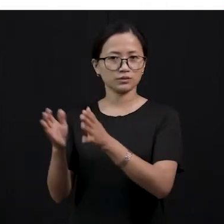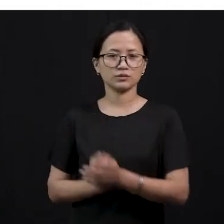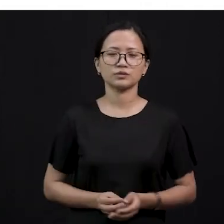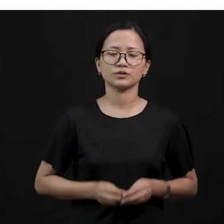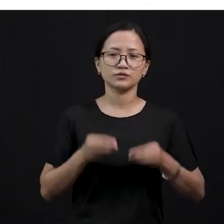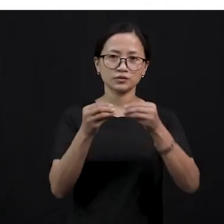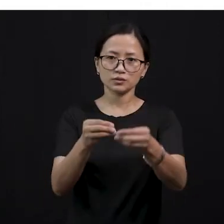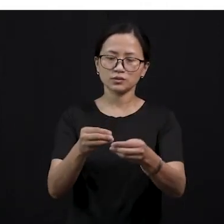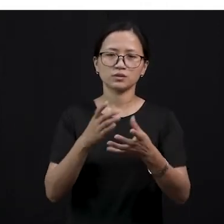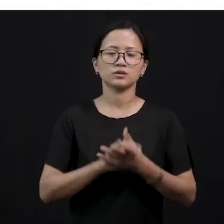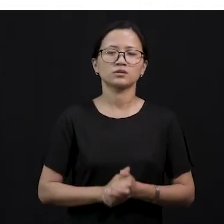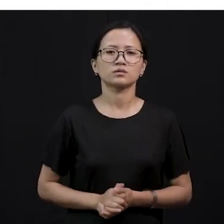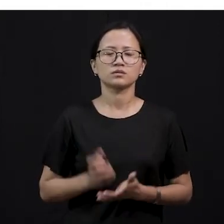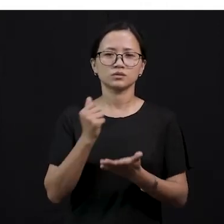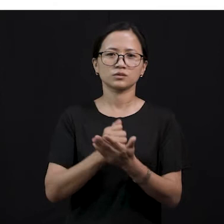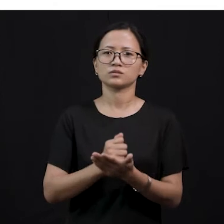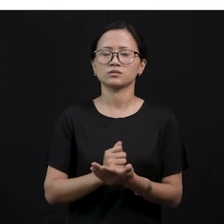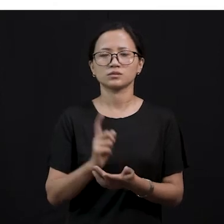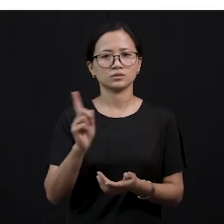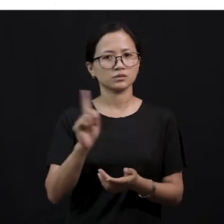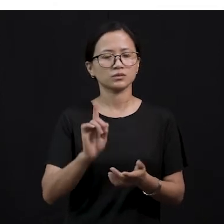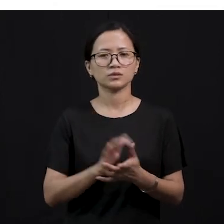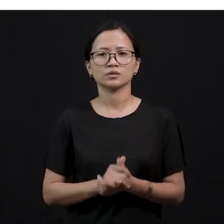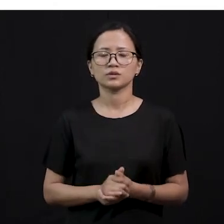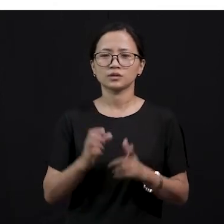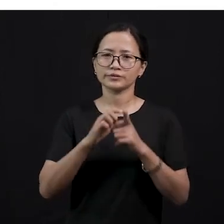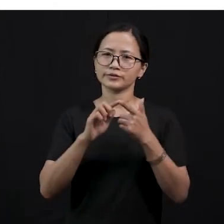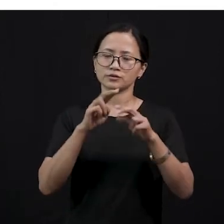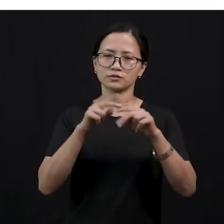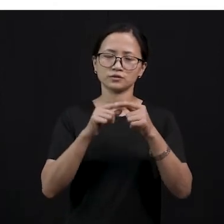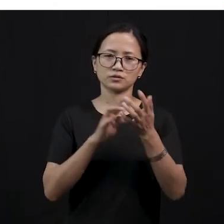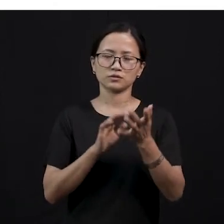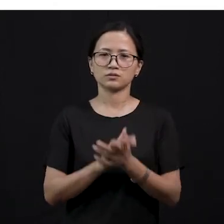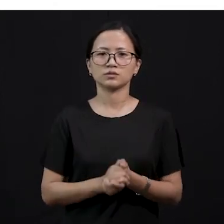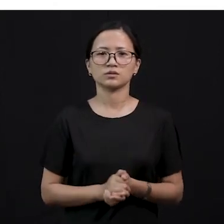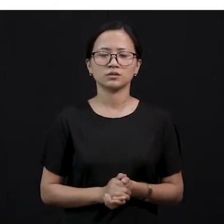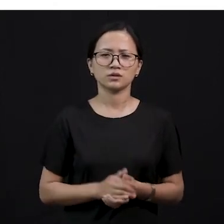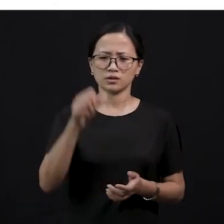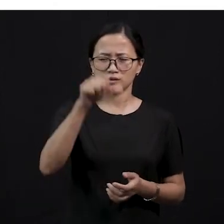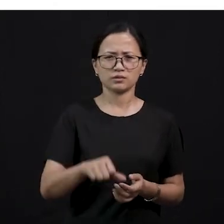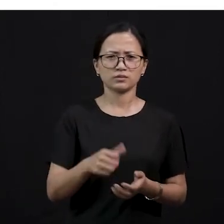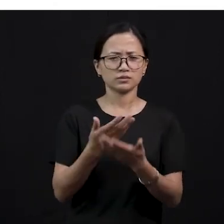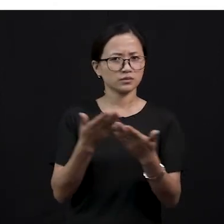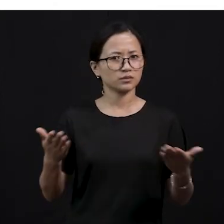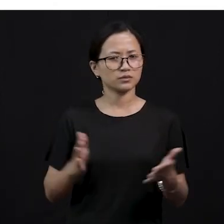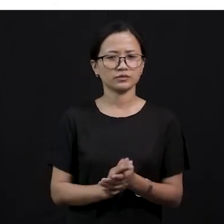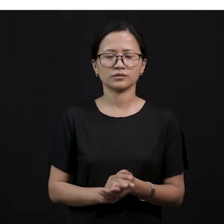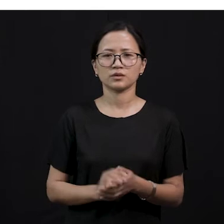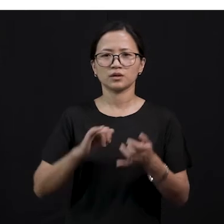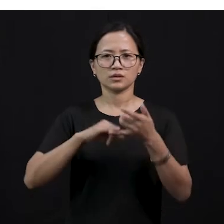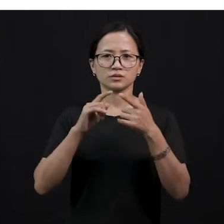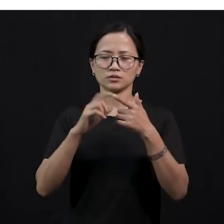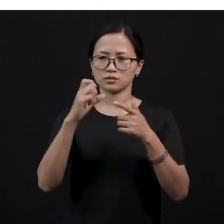is providing you, it should not hamper the defense. it should not hamper any kind of secrecy that the